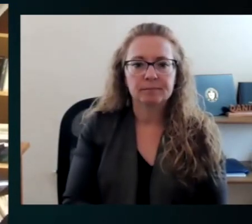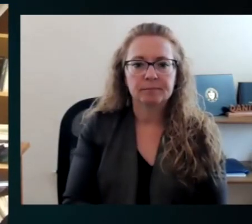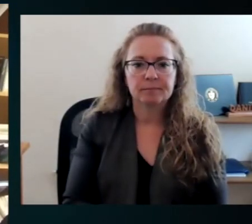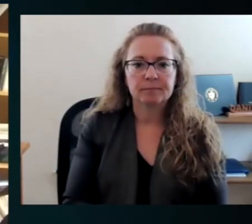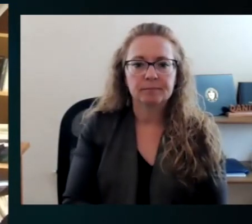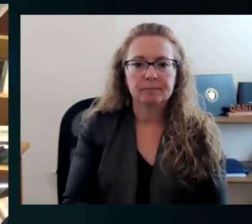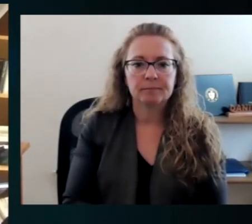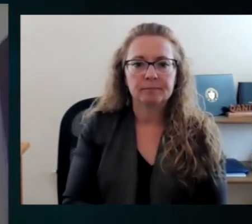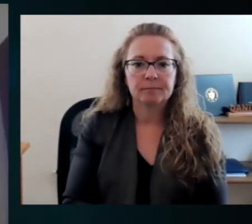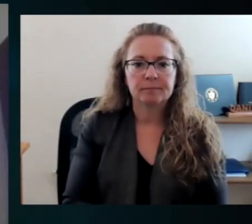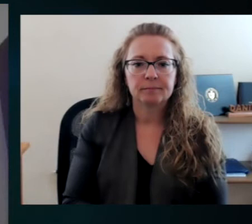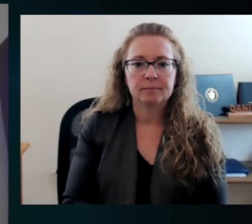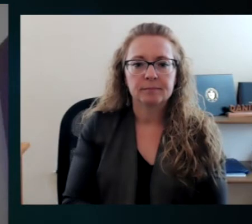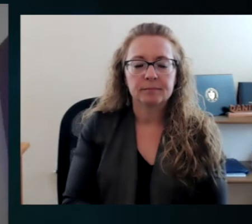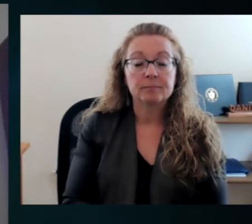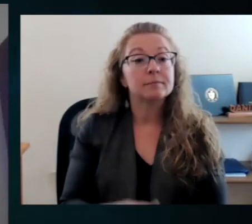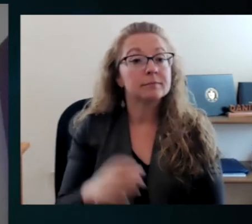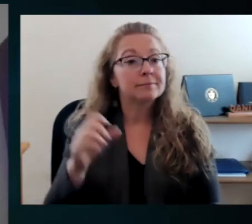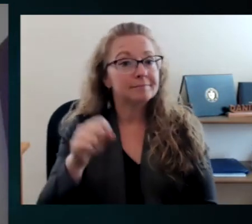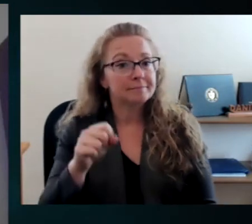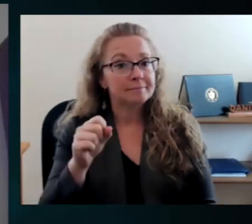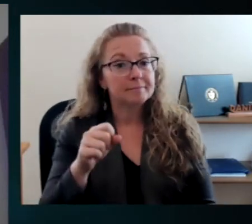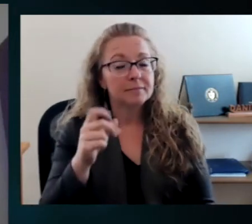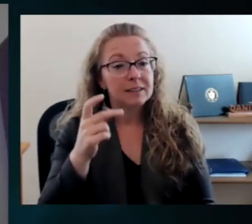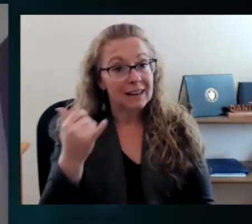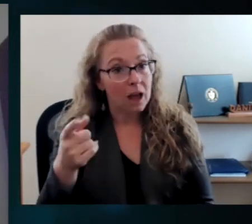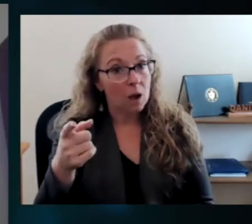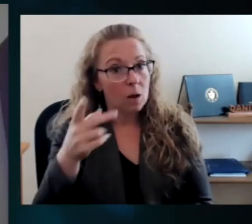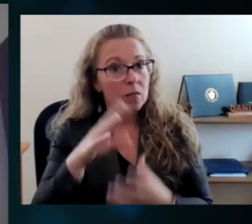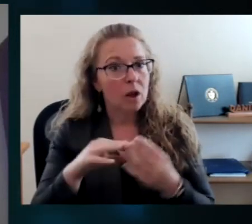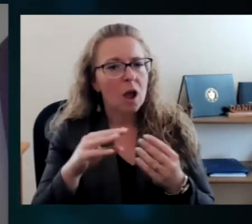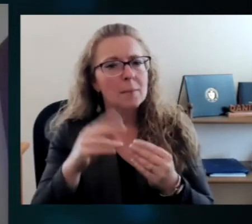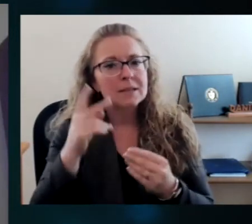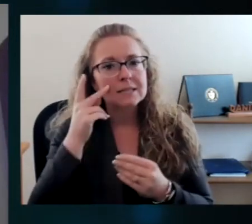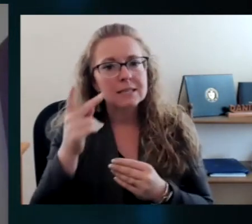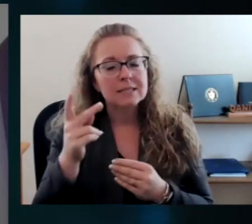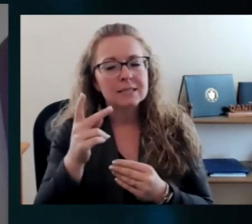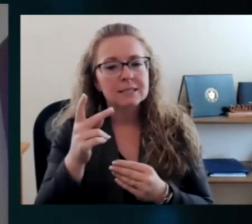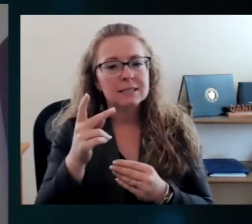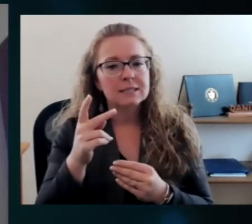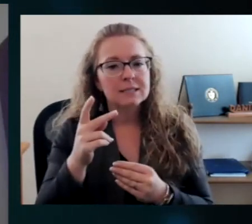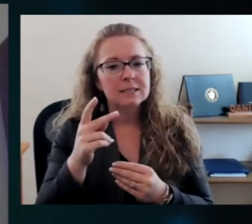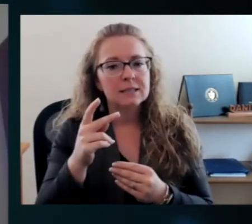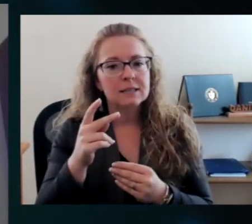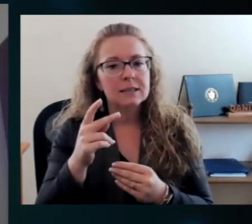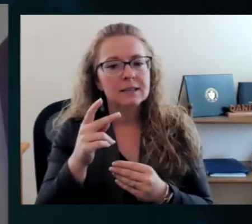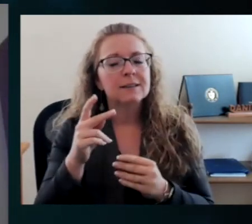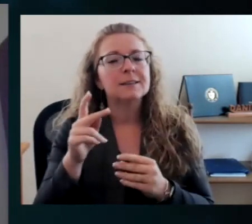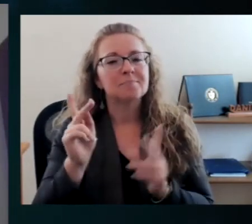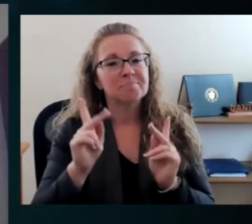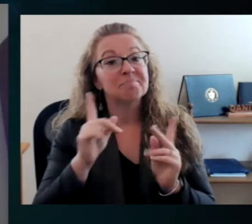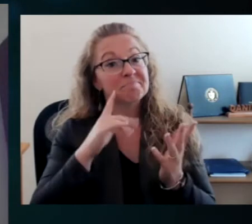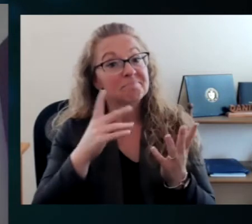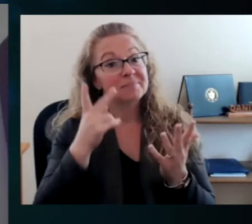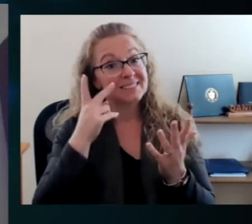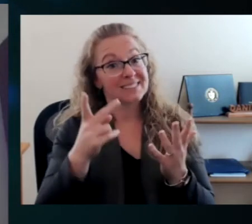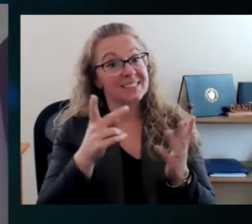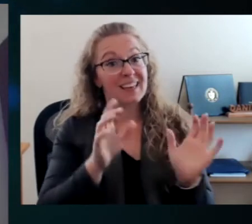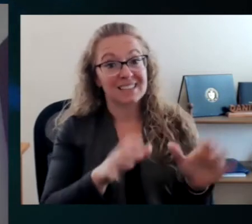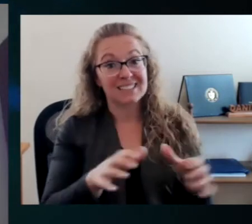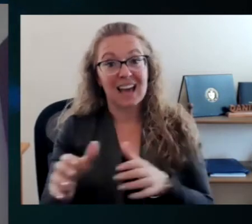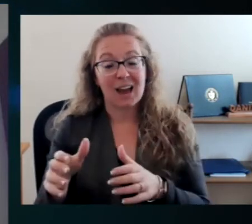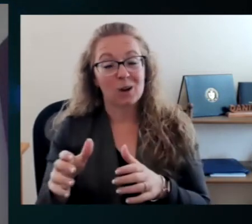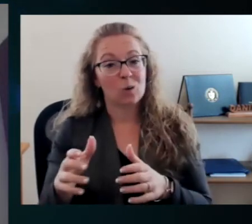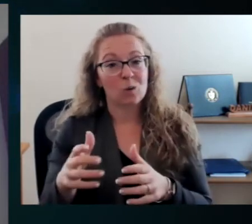Yeah, I'm seeing actually in the comments here, Nick Bidwell has added, it's telling though how these categories are such a poor way of